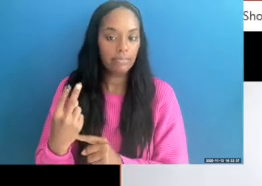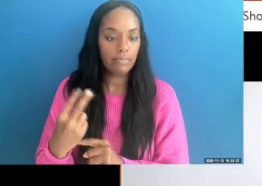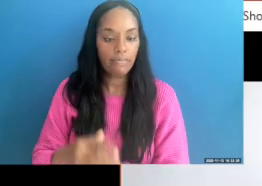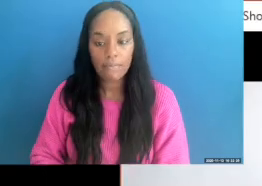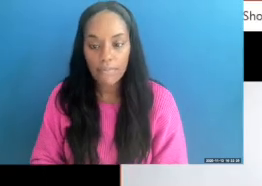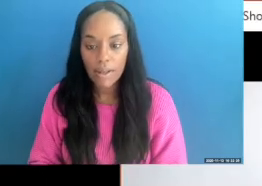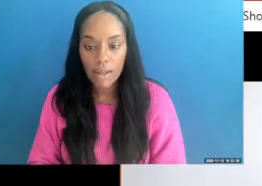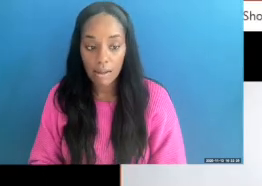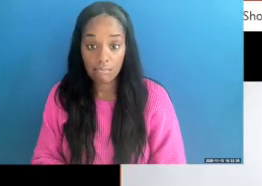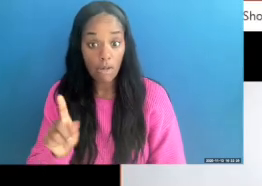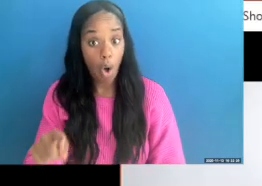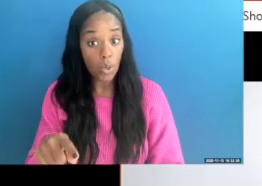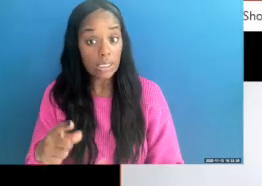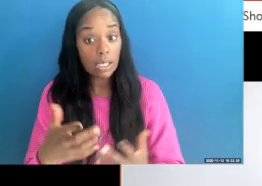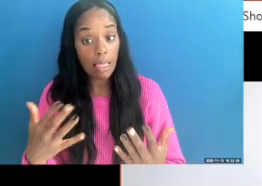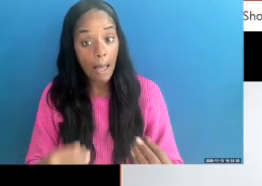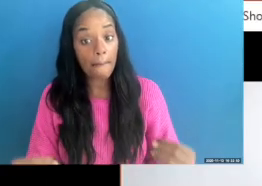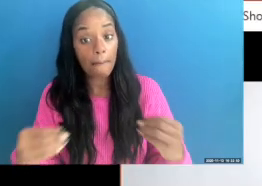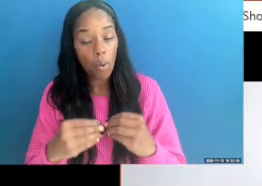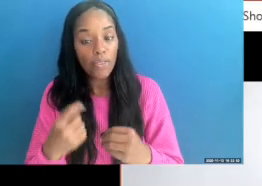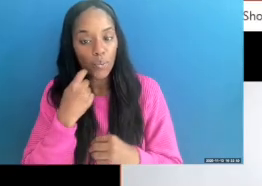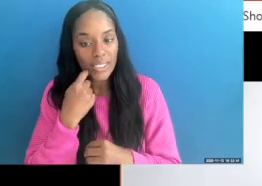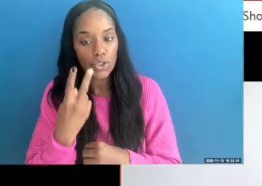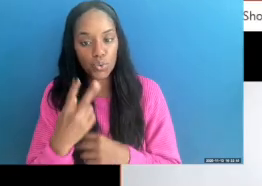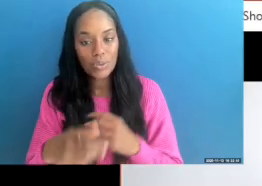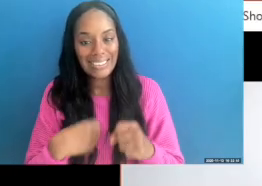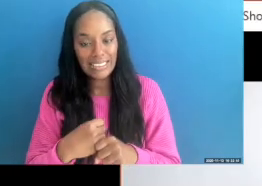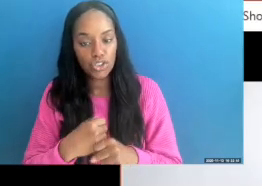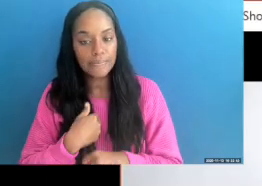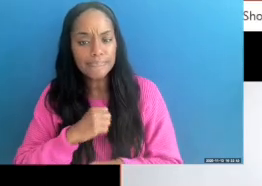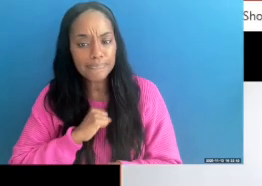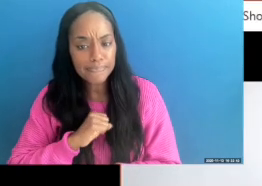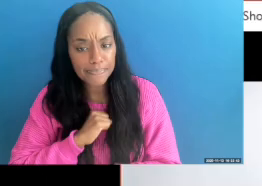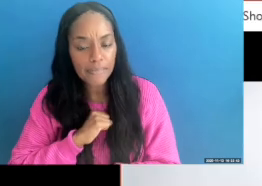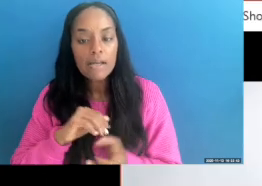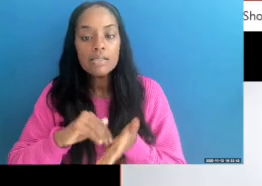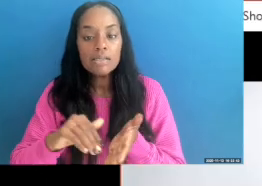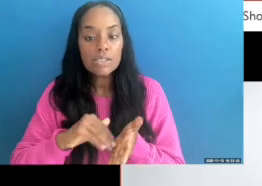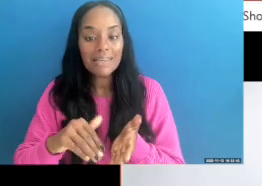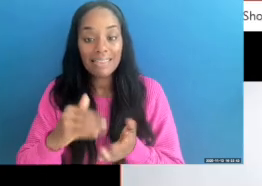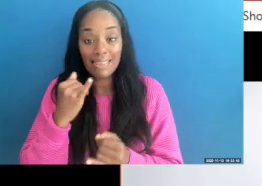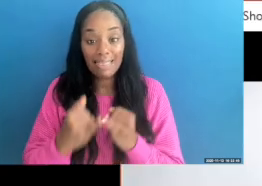year and the year before? Oh, well, it is significantly more. The last 2 years,